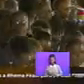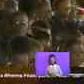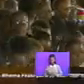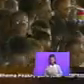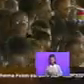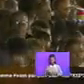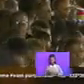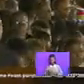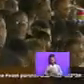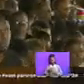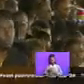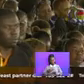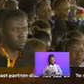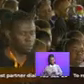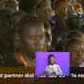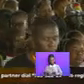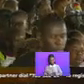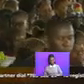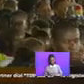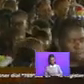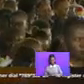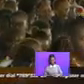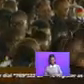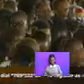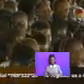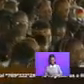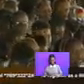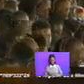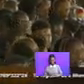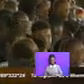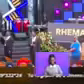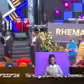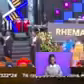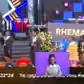can distribute it from this side